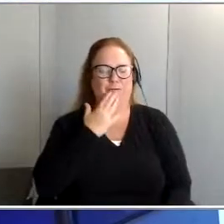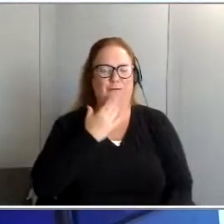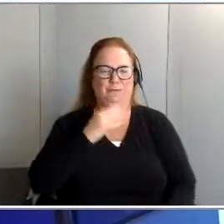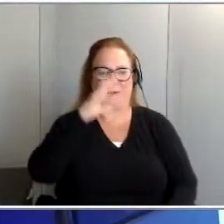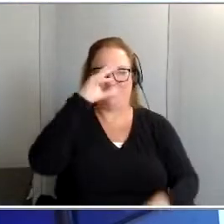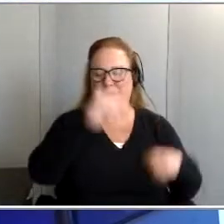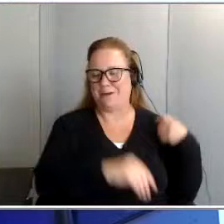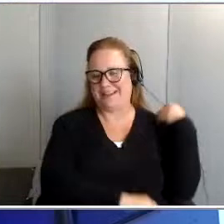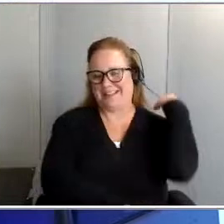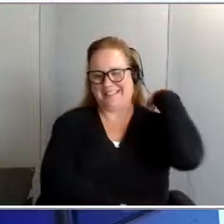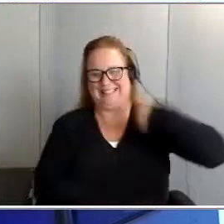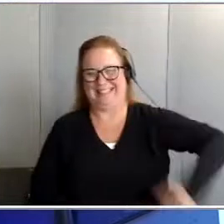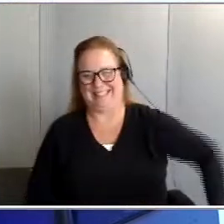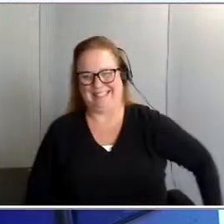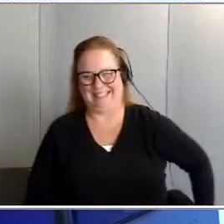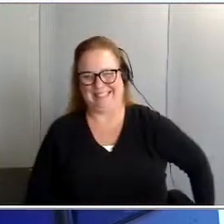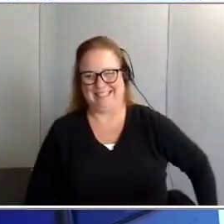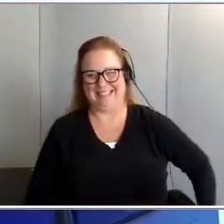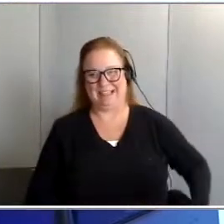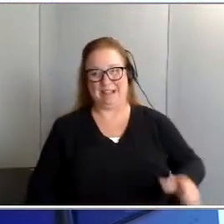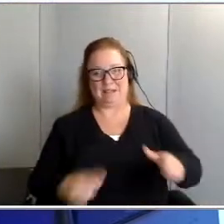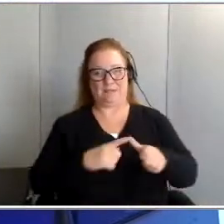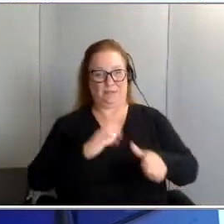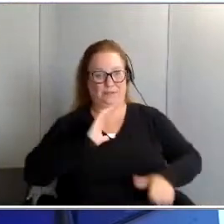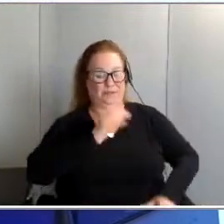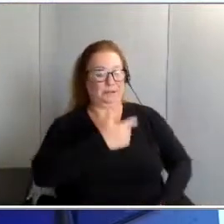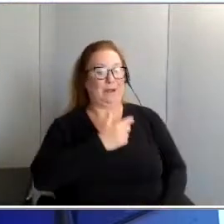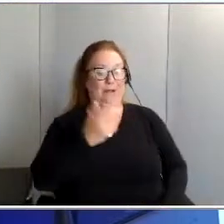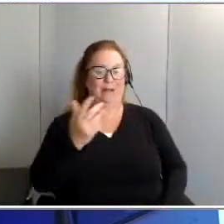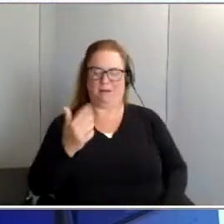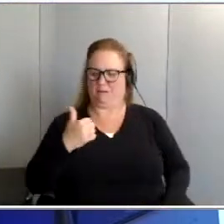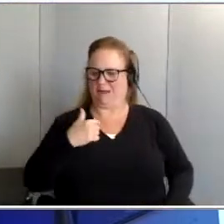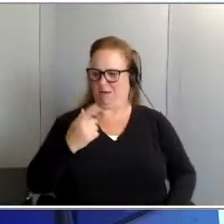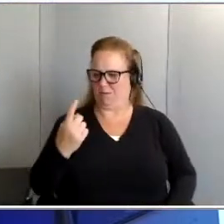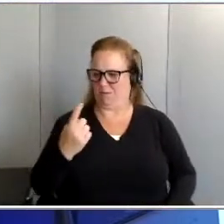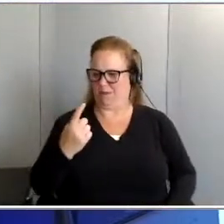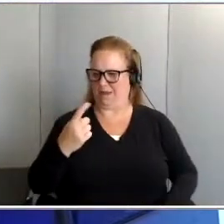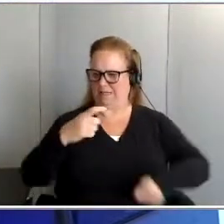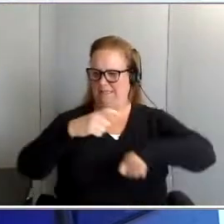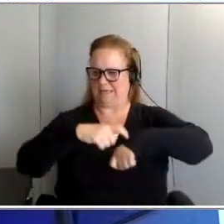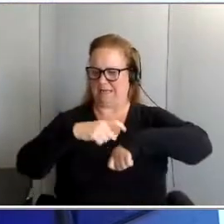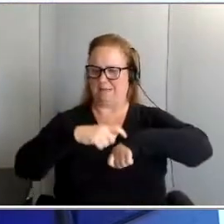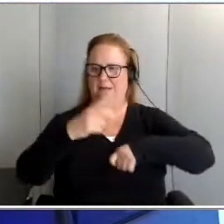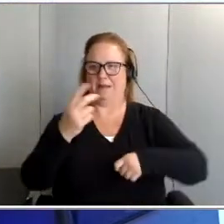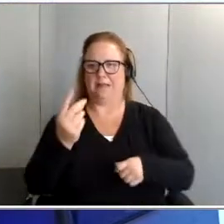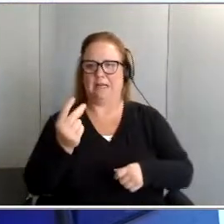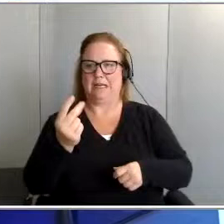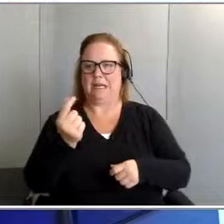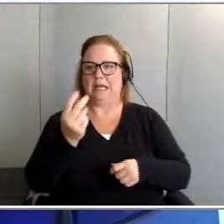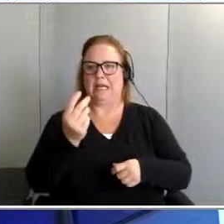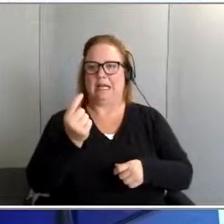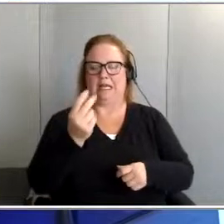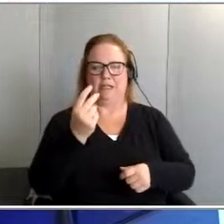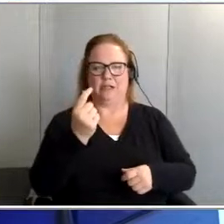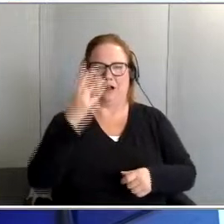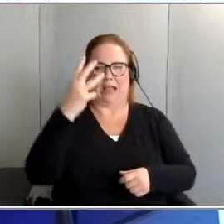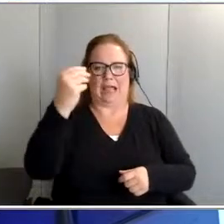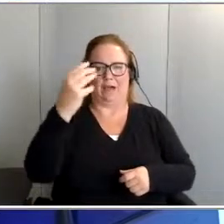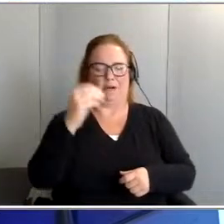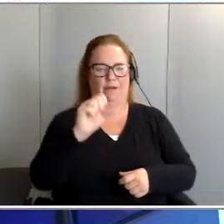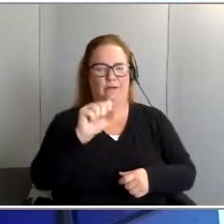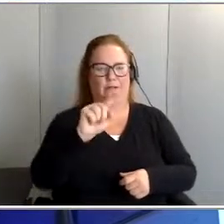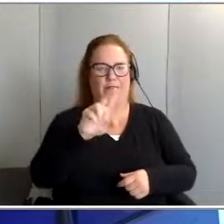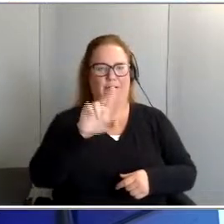chilling out. I said this is a first for us. We've had some dogs. I think we had this one time that we went out and there was a dog out of the studio. So Camus is the